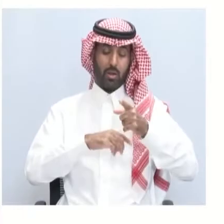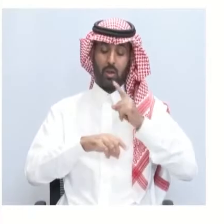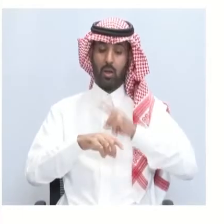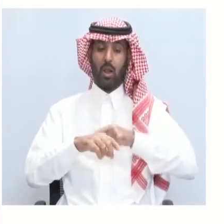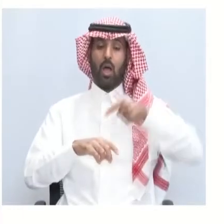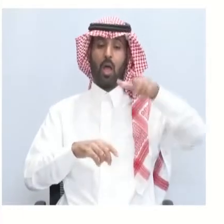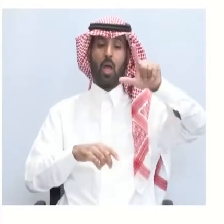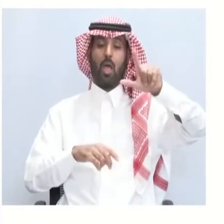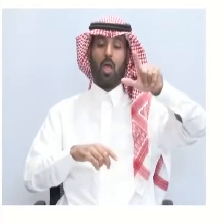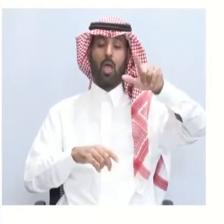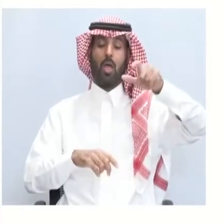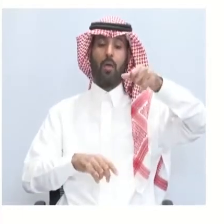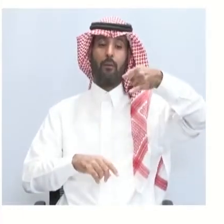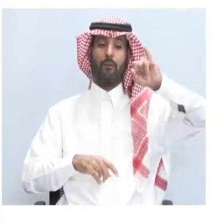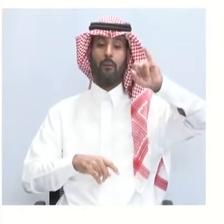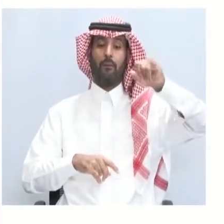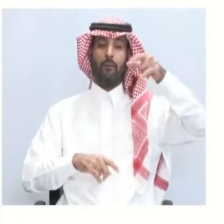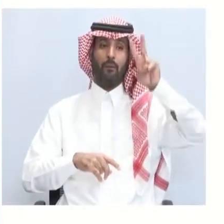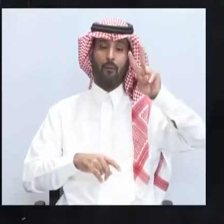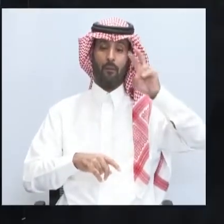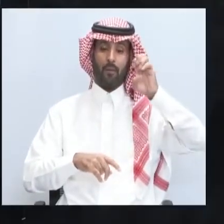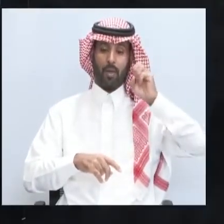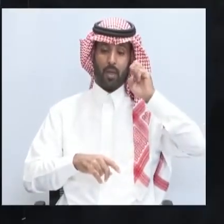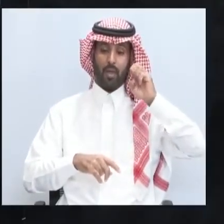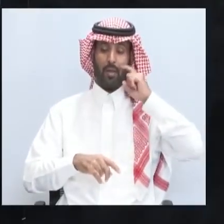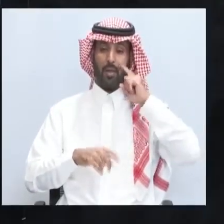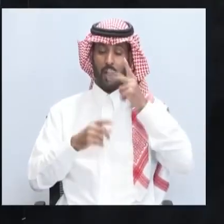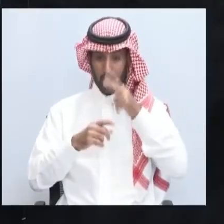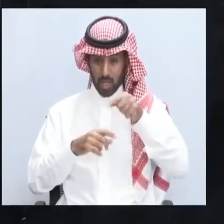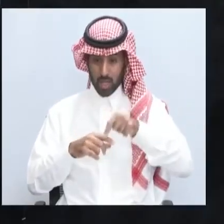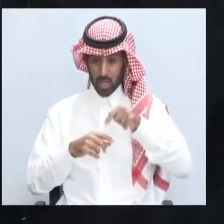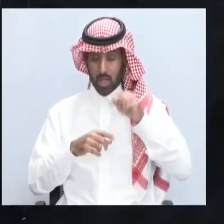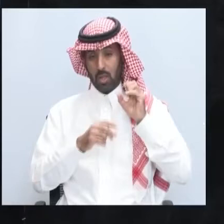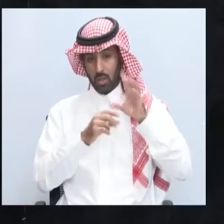the word live? When we say this show is live.